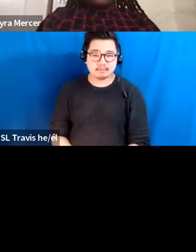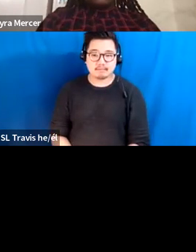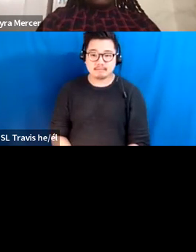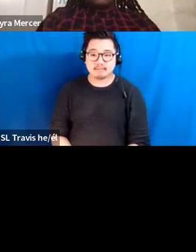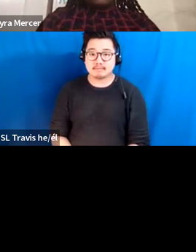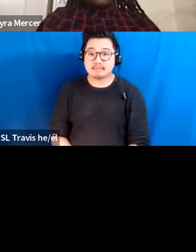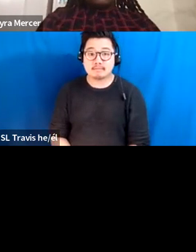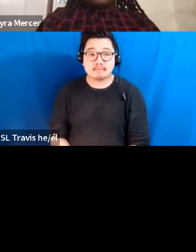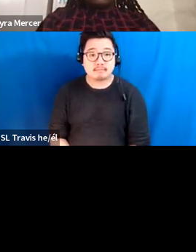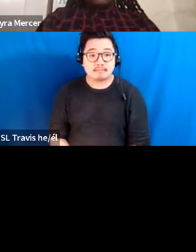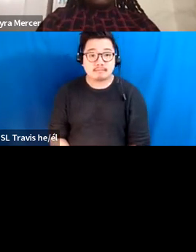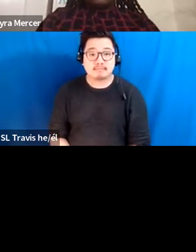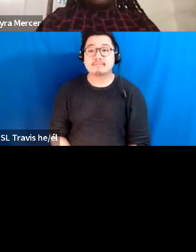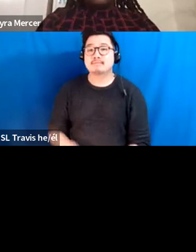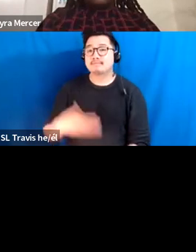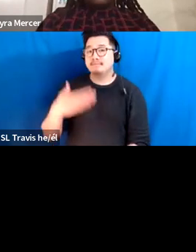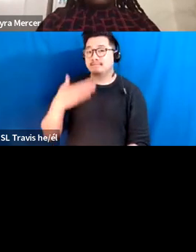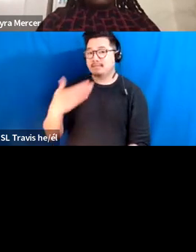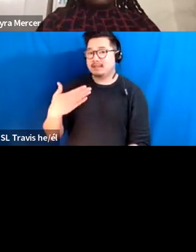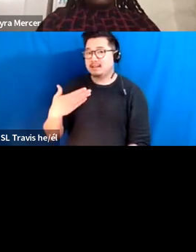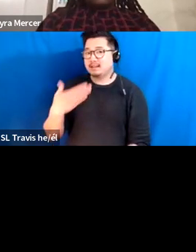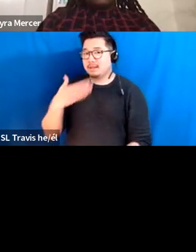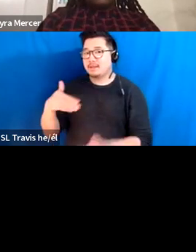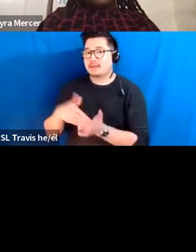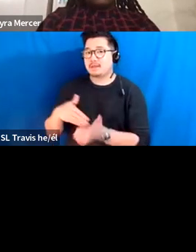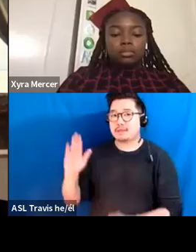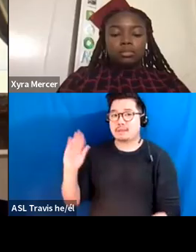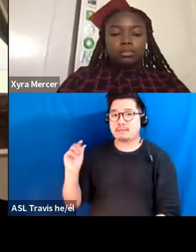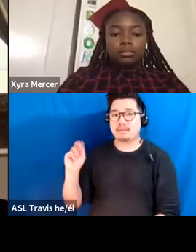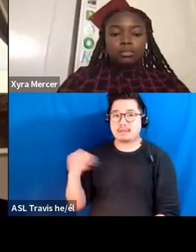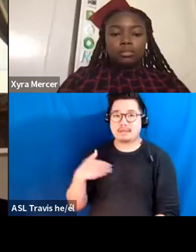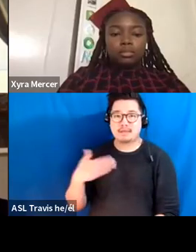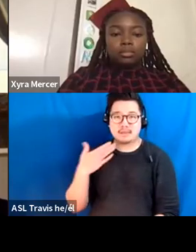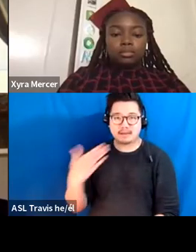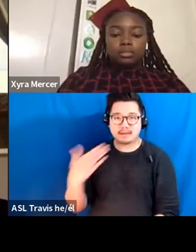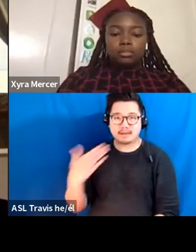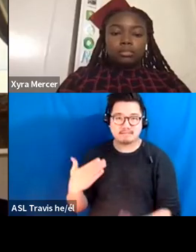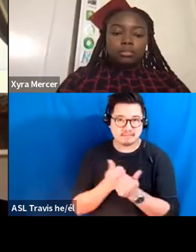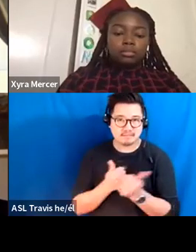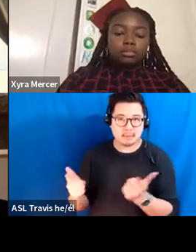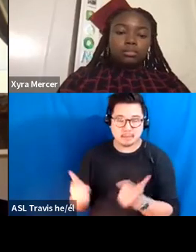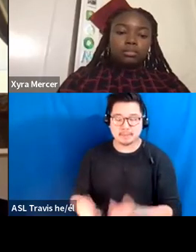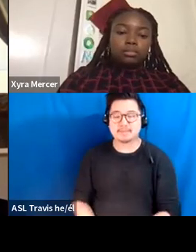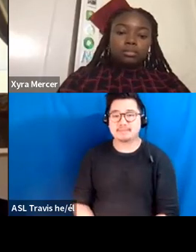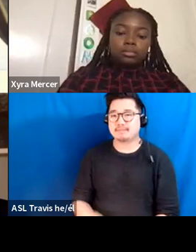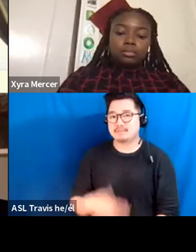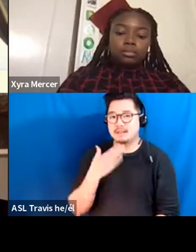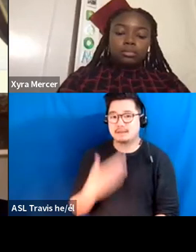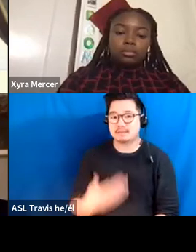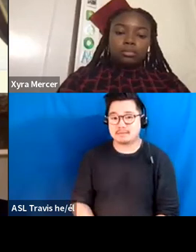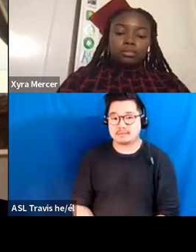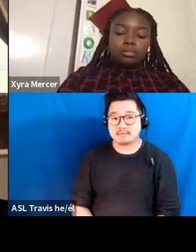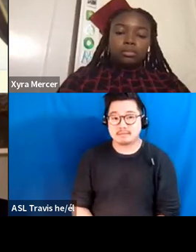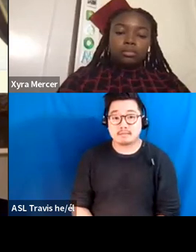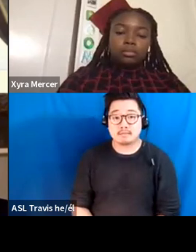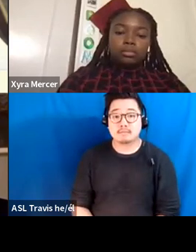thank you thank you dr granson and thank you deputy dipina and miss campbell thank you are